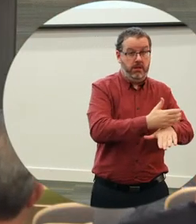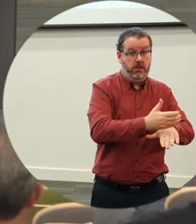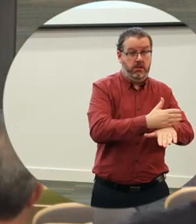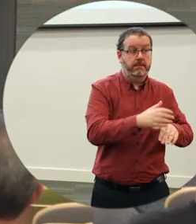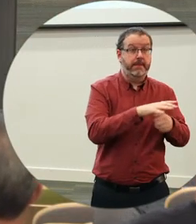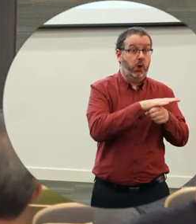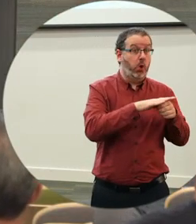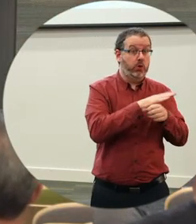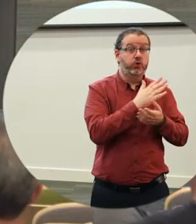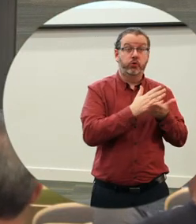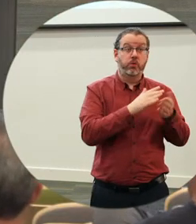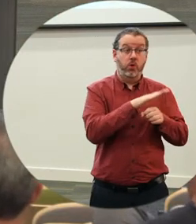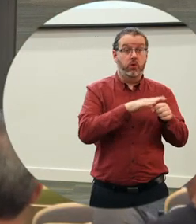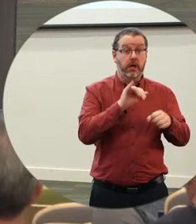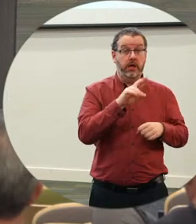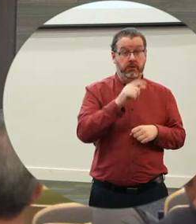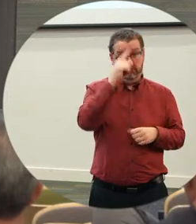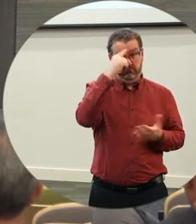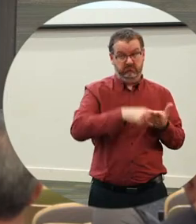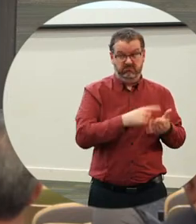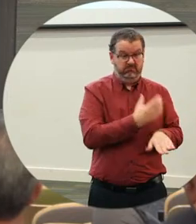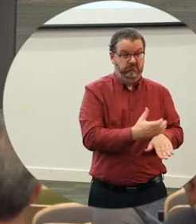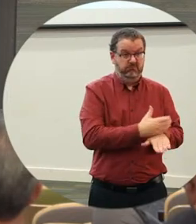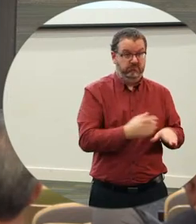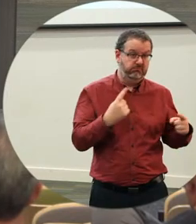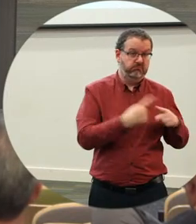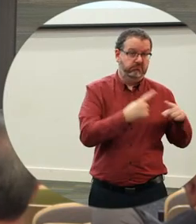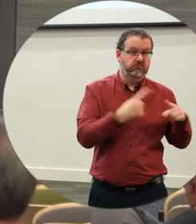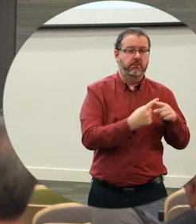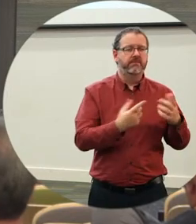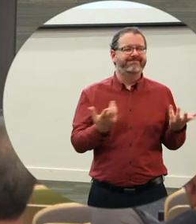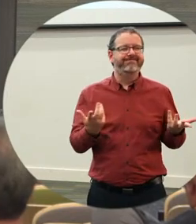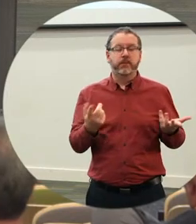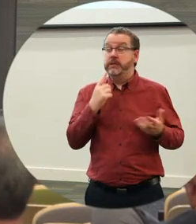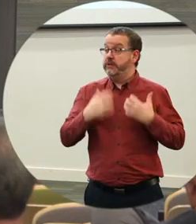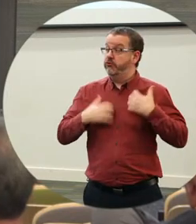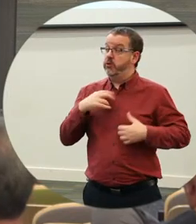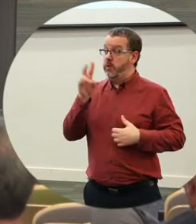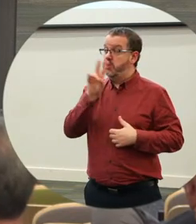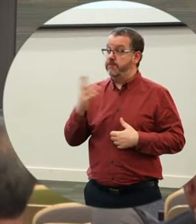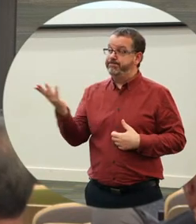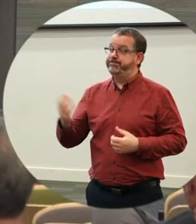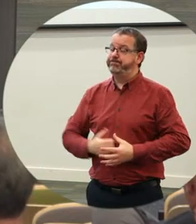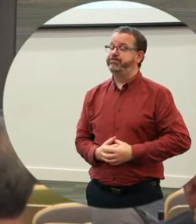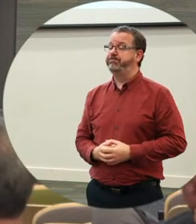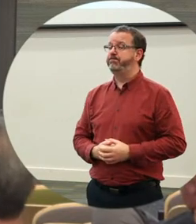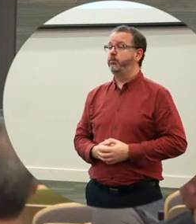going to take from that. Yeah, you know, it's a good point. Yeah. But it's an interesting question, yeah. Thanks.